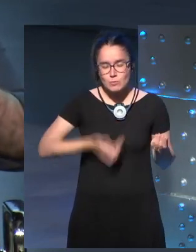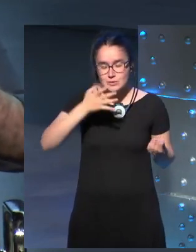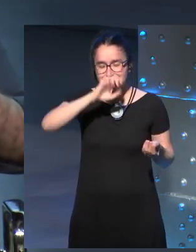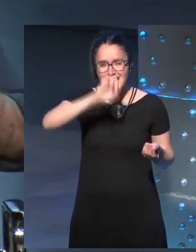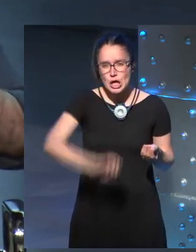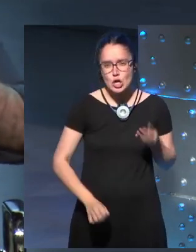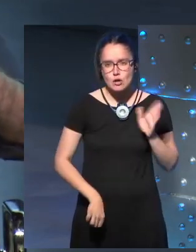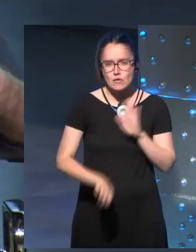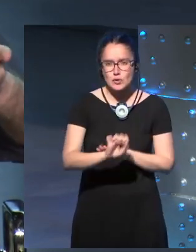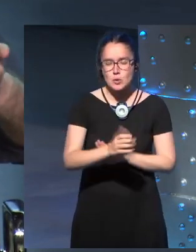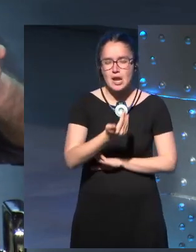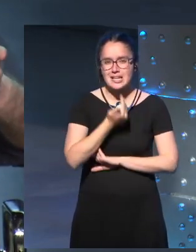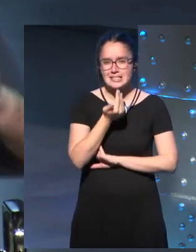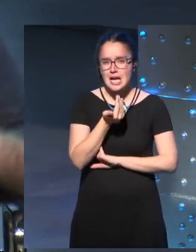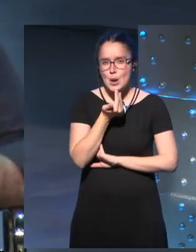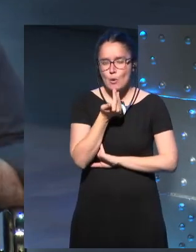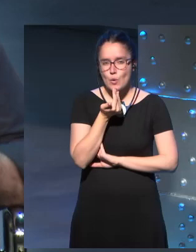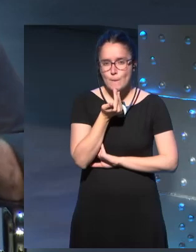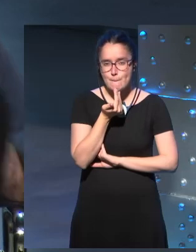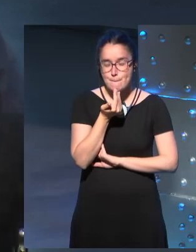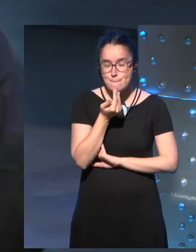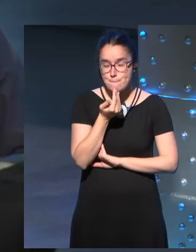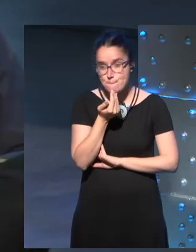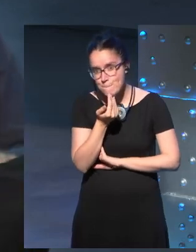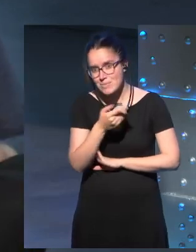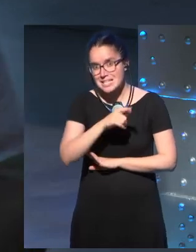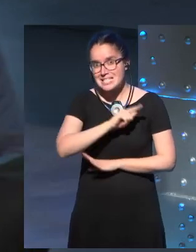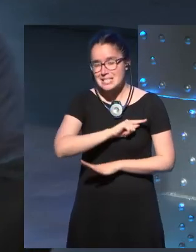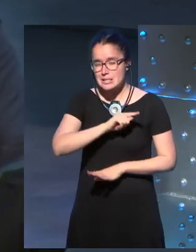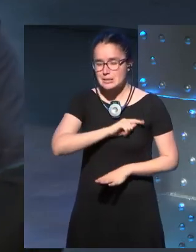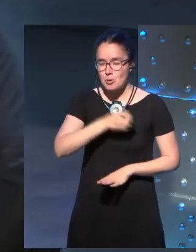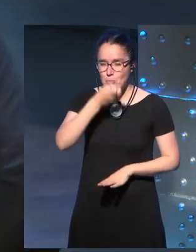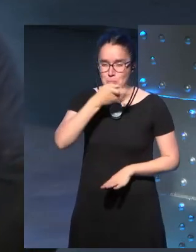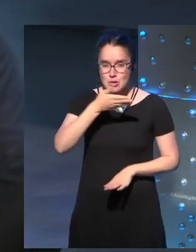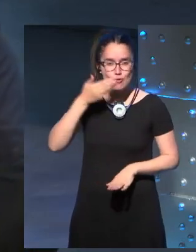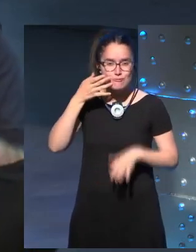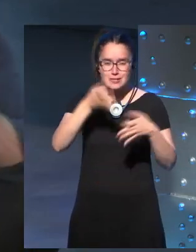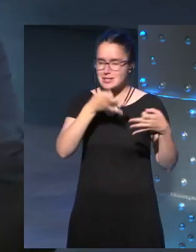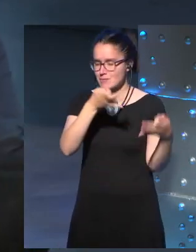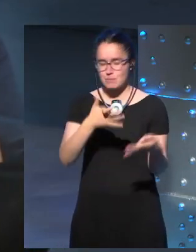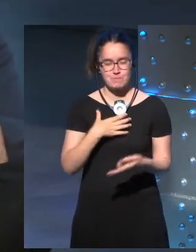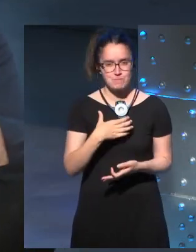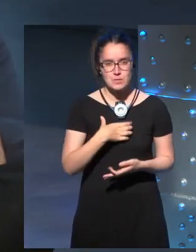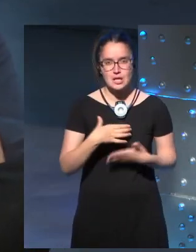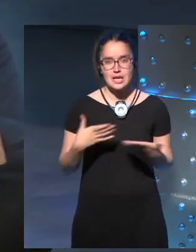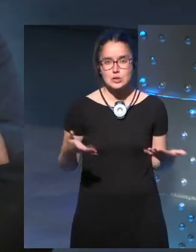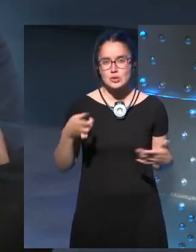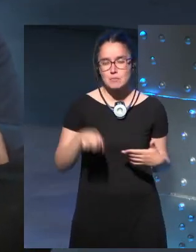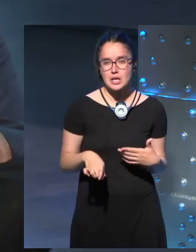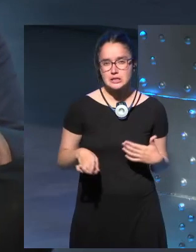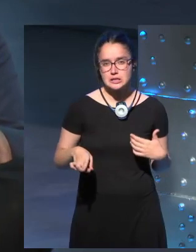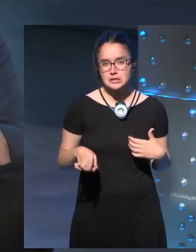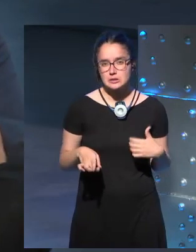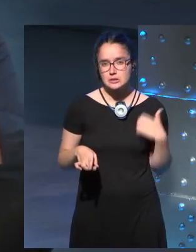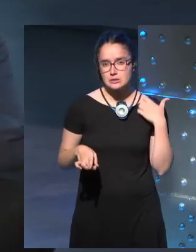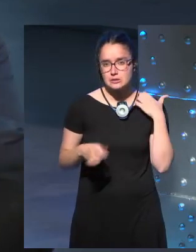really feel good about football all the time. And that's also a